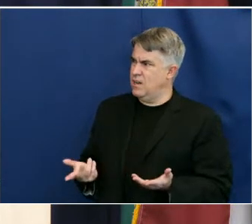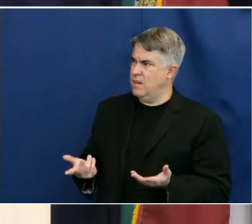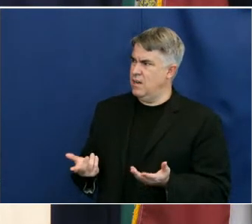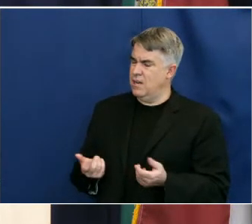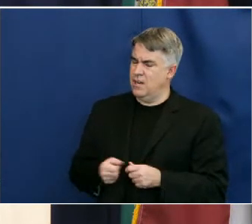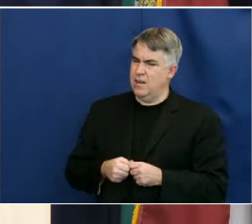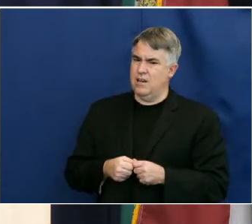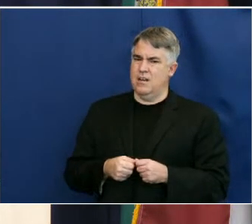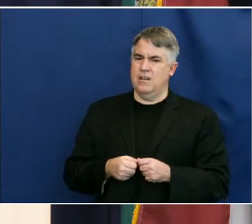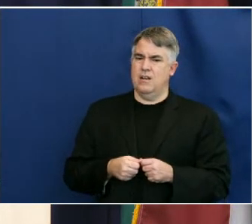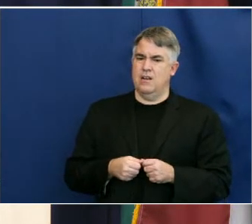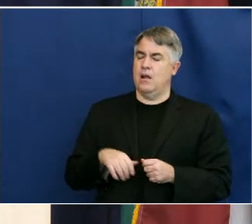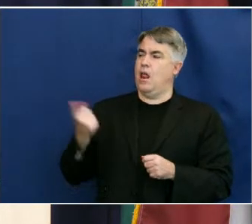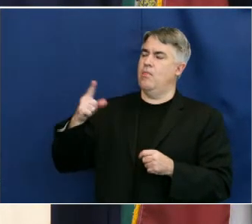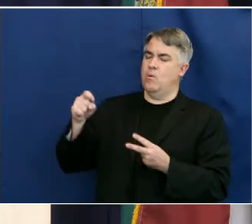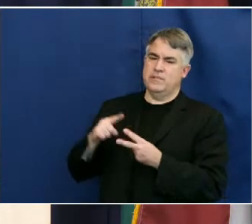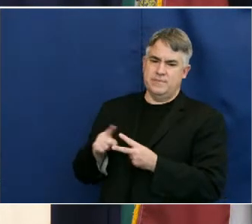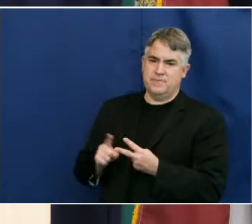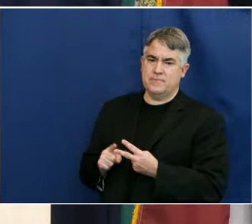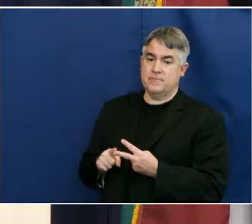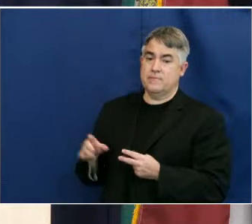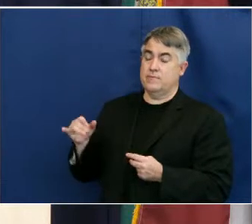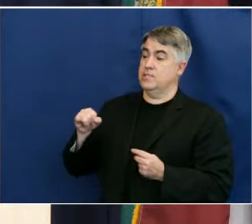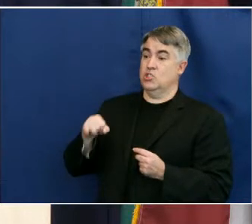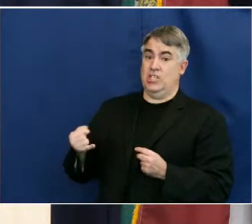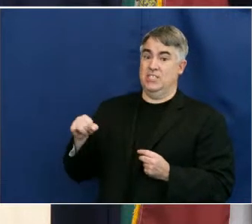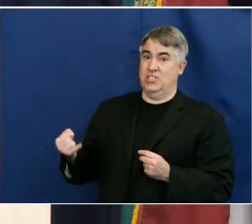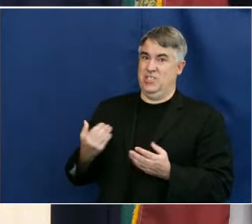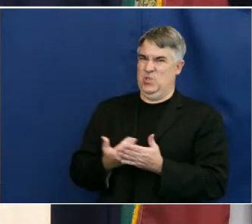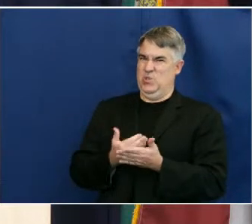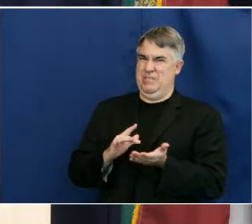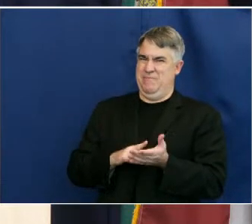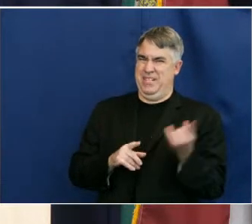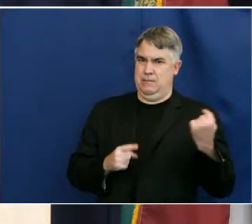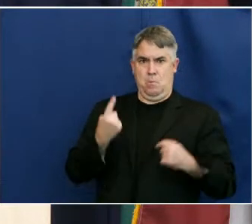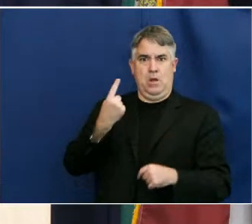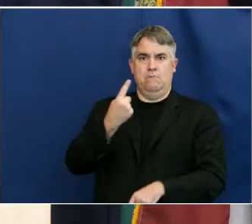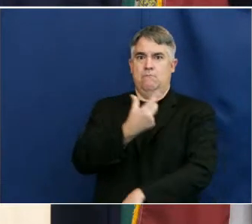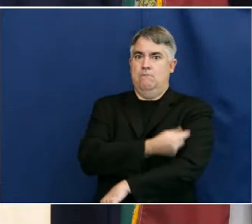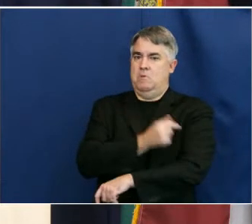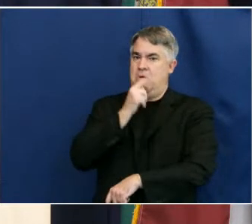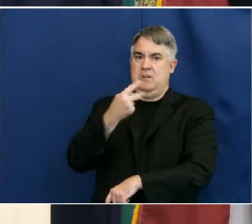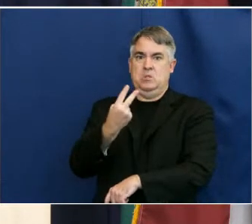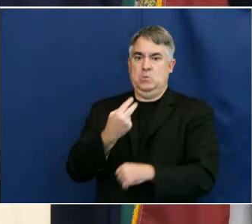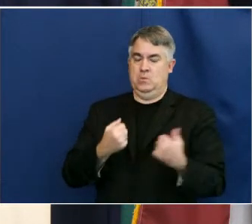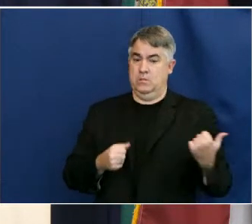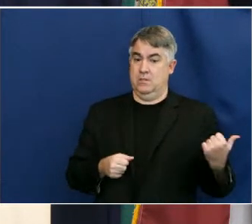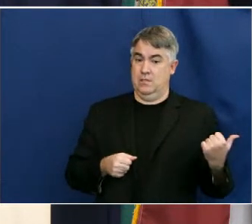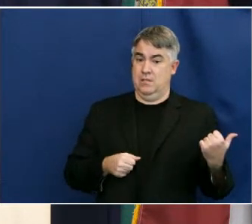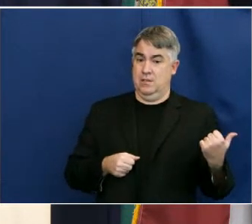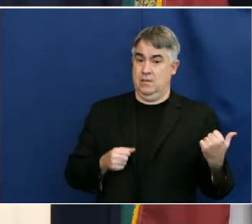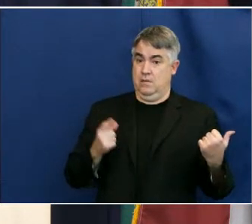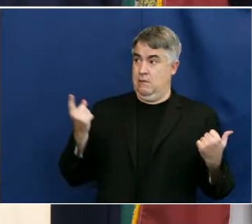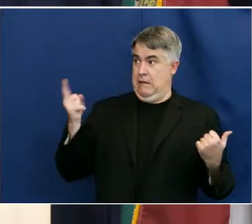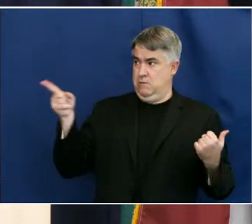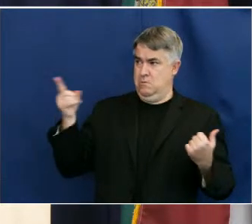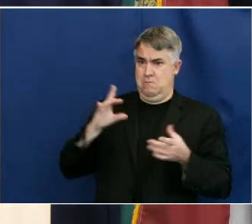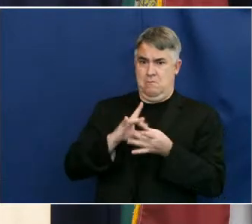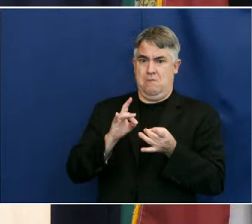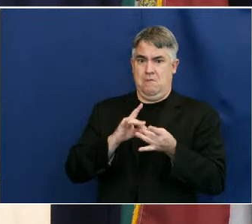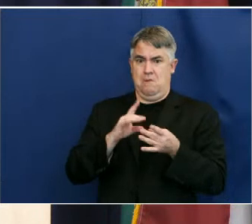the Johnson & Johnson vaccine, Supervisor Fletcher, I know you said last week that, it'll help, it won't hurt to have a third